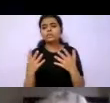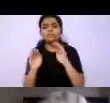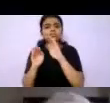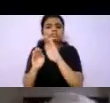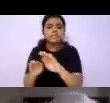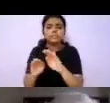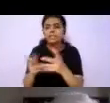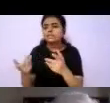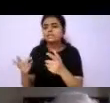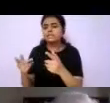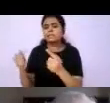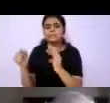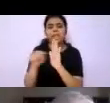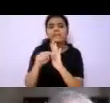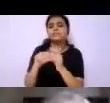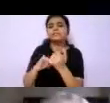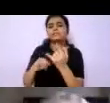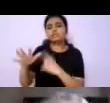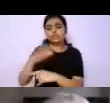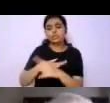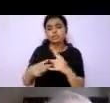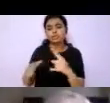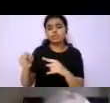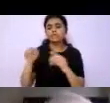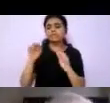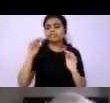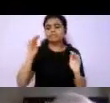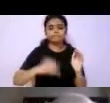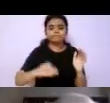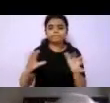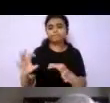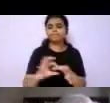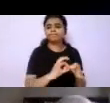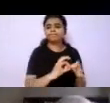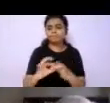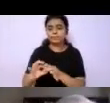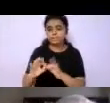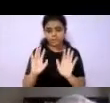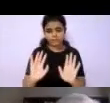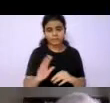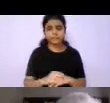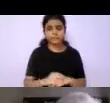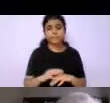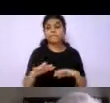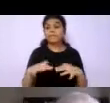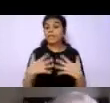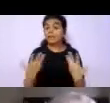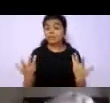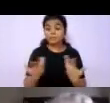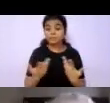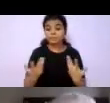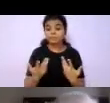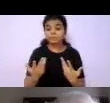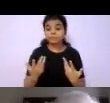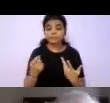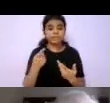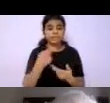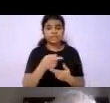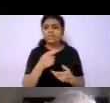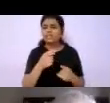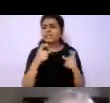negativity associated with it, underscores our connectedness. They do not view care